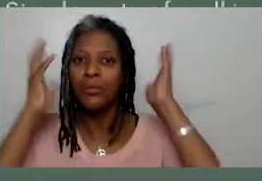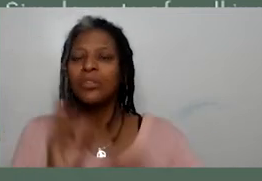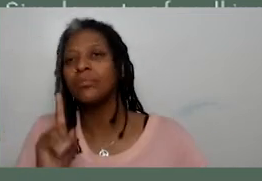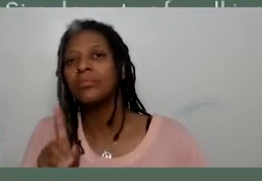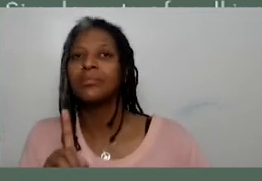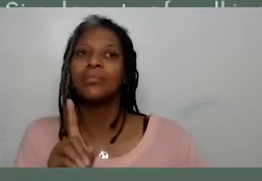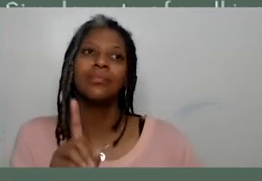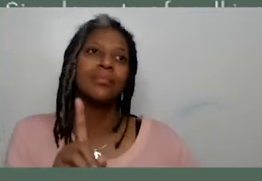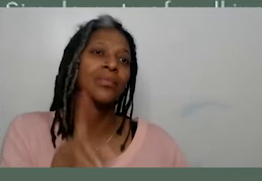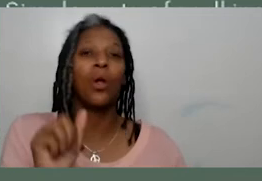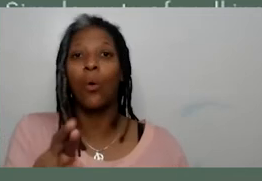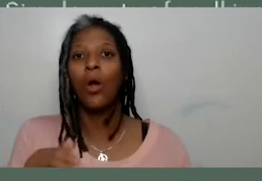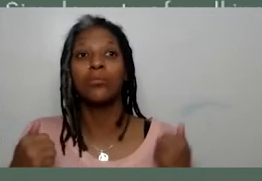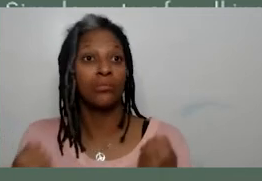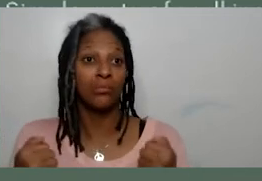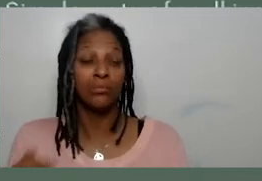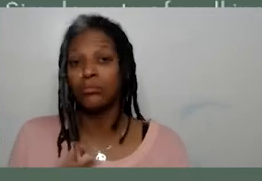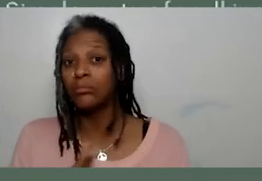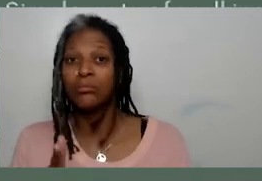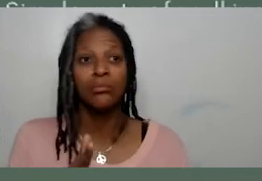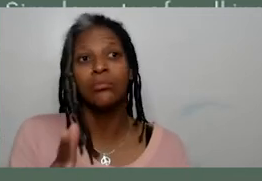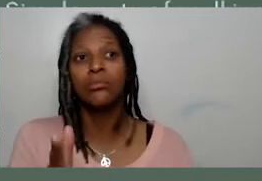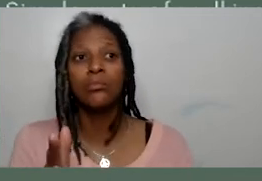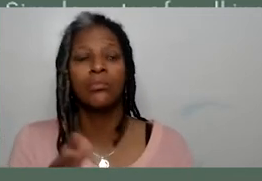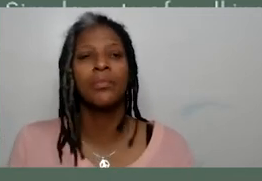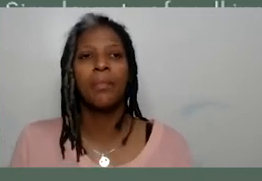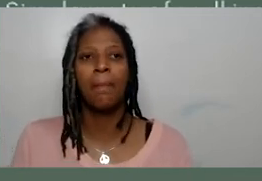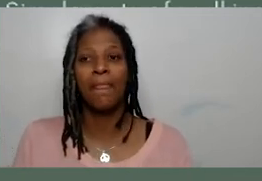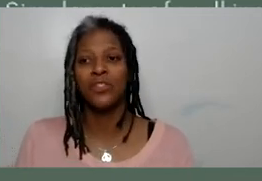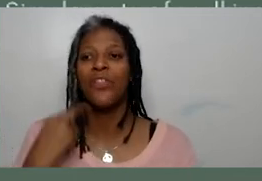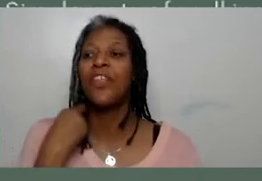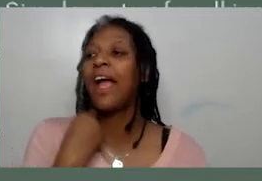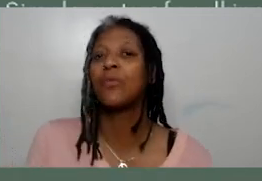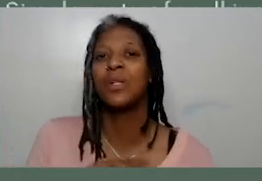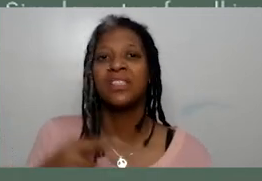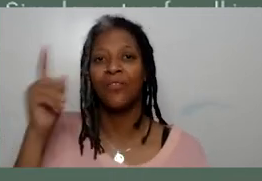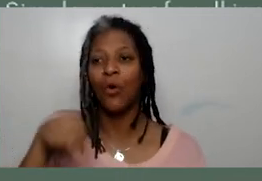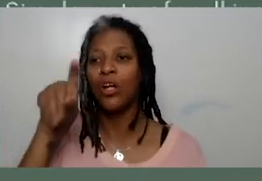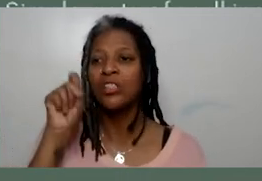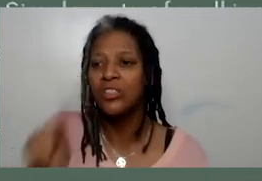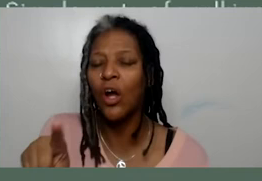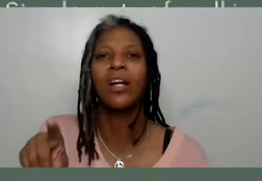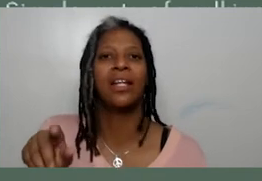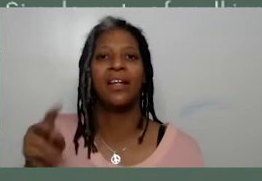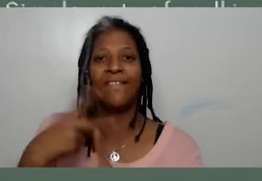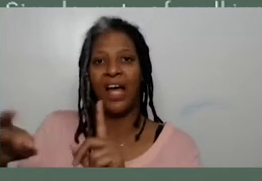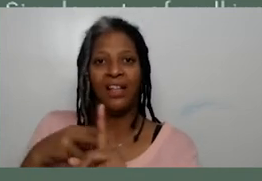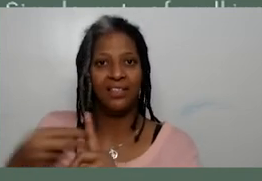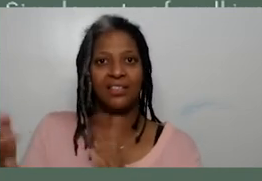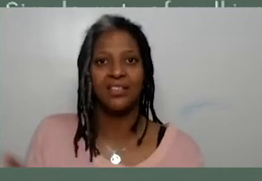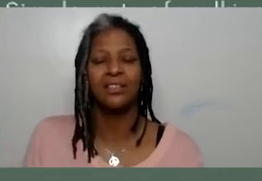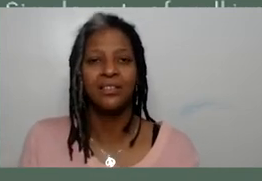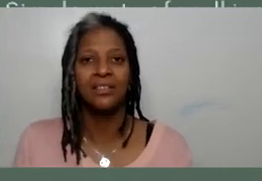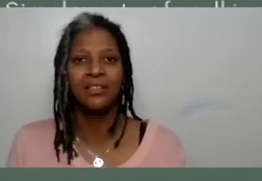vehicle, put the children in their age group at risk for targeted violence. And across the board, again, as we